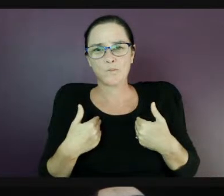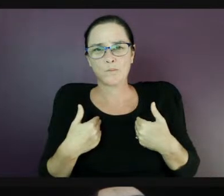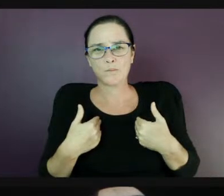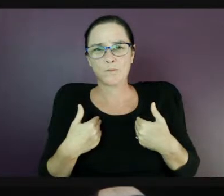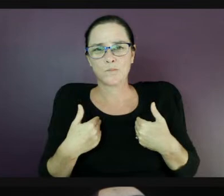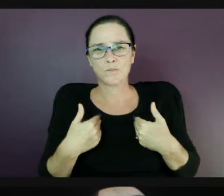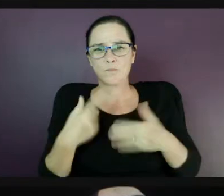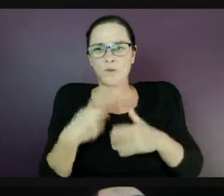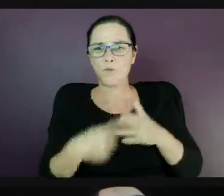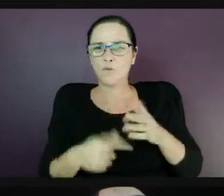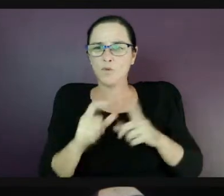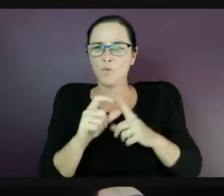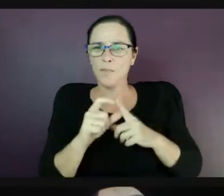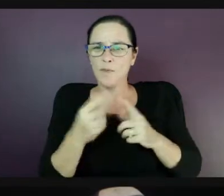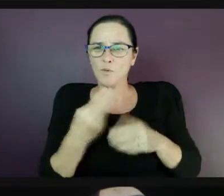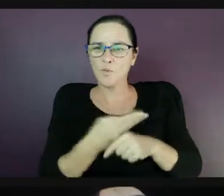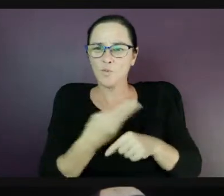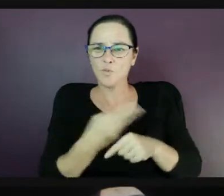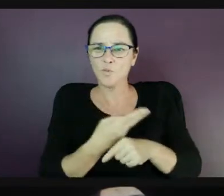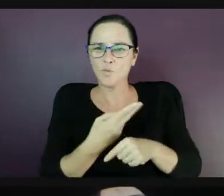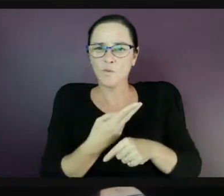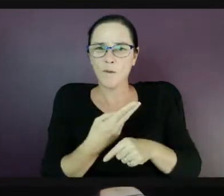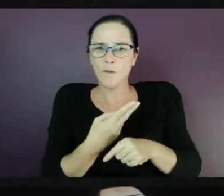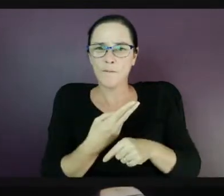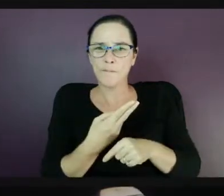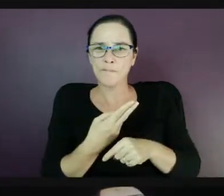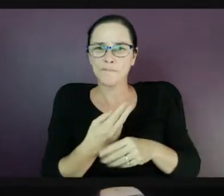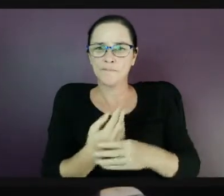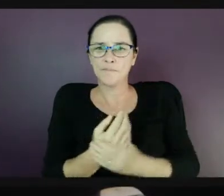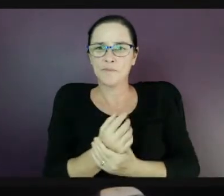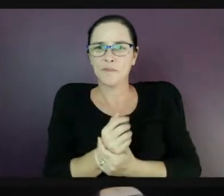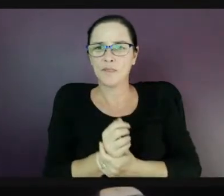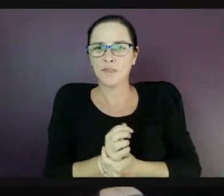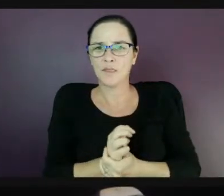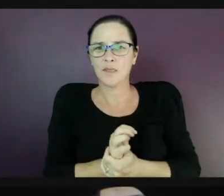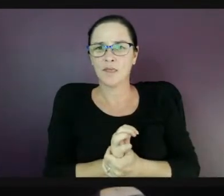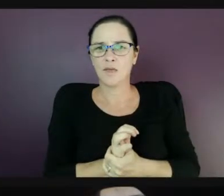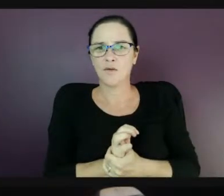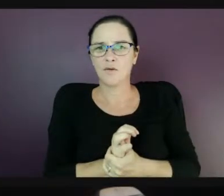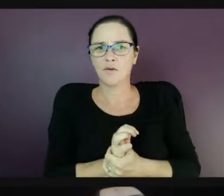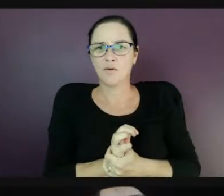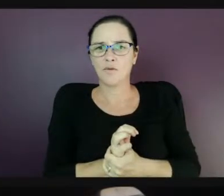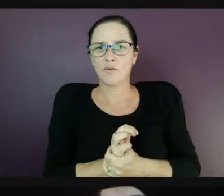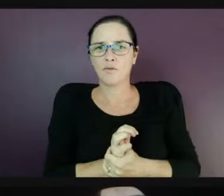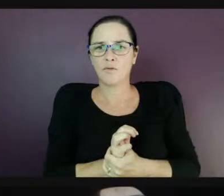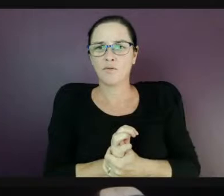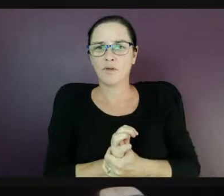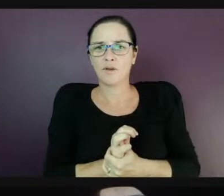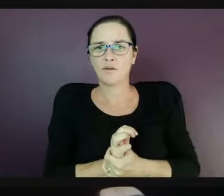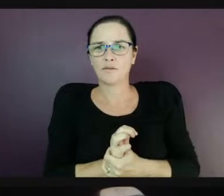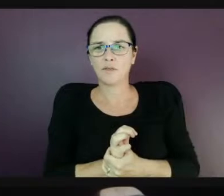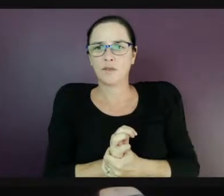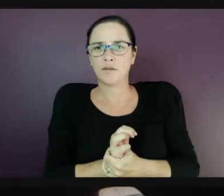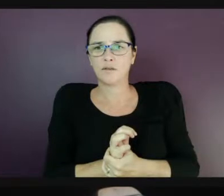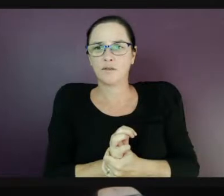was the terminology they used there? Not that I had maxed out, but let's see here. Maybe it's the next day.